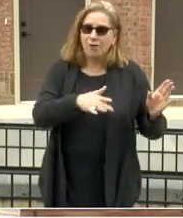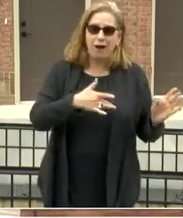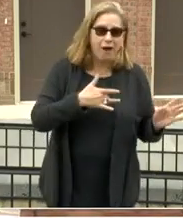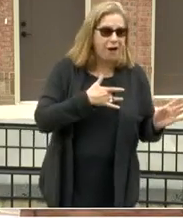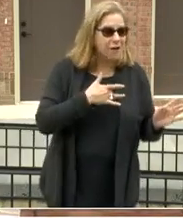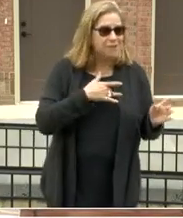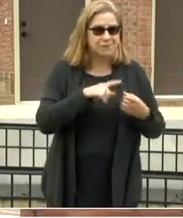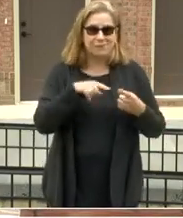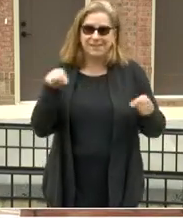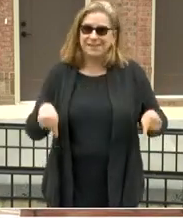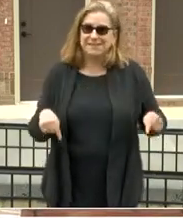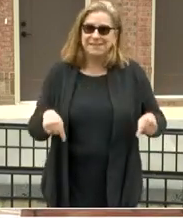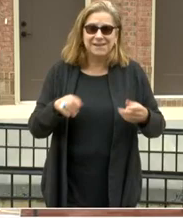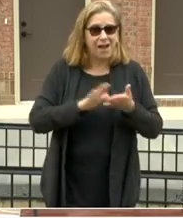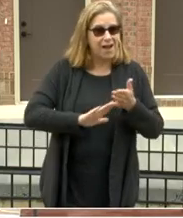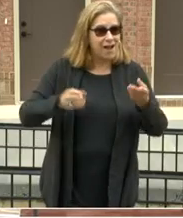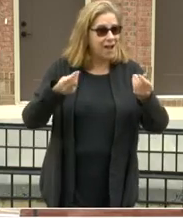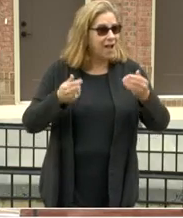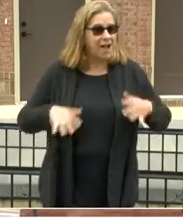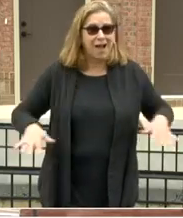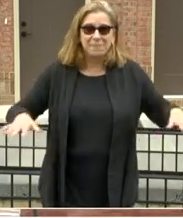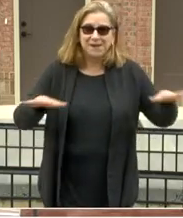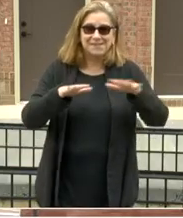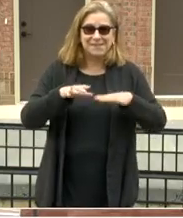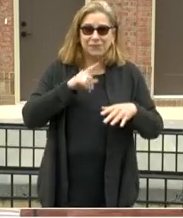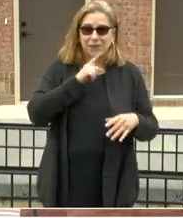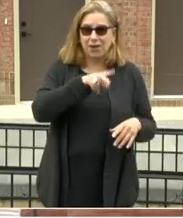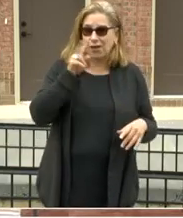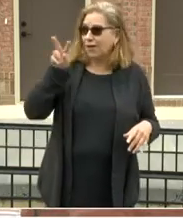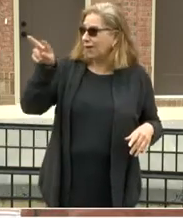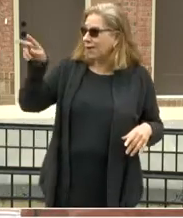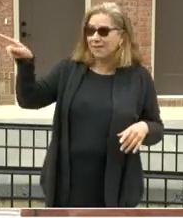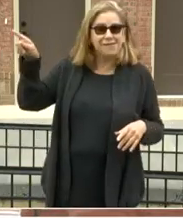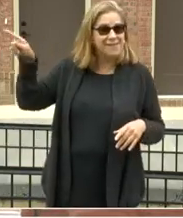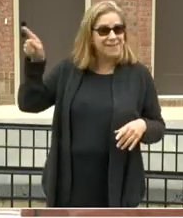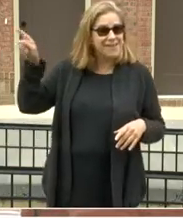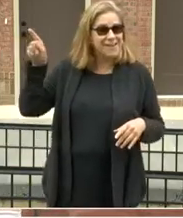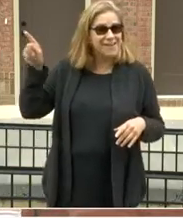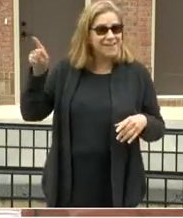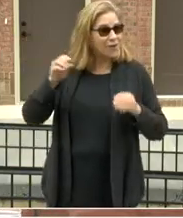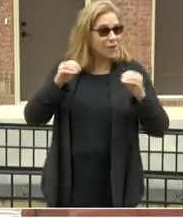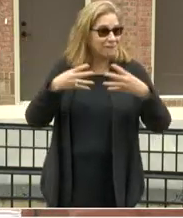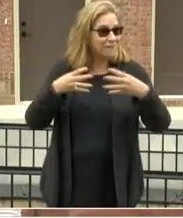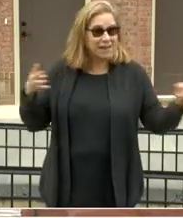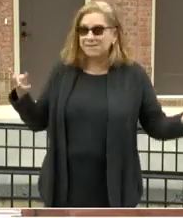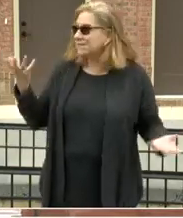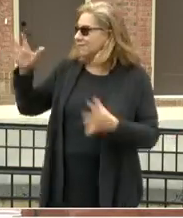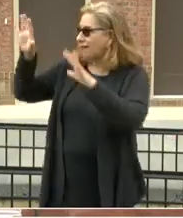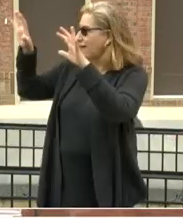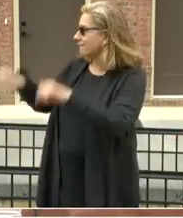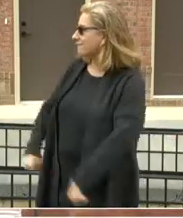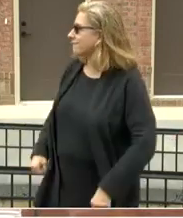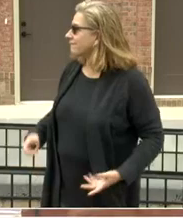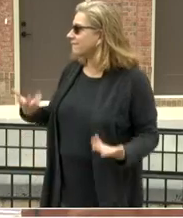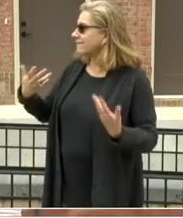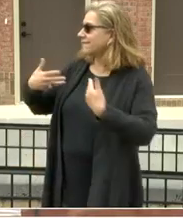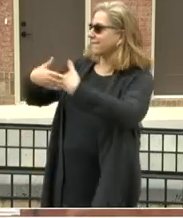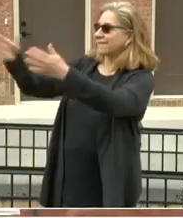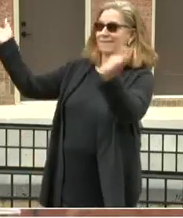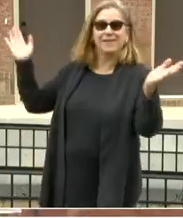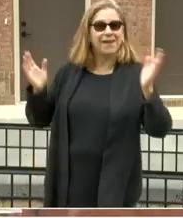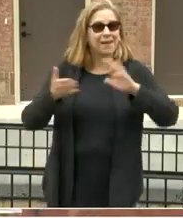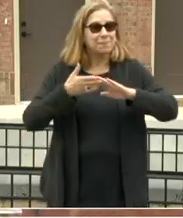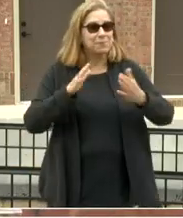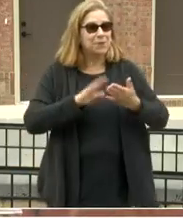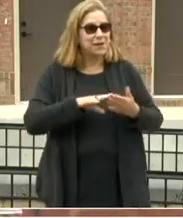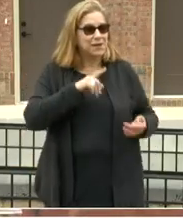that if you look on the other side of the homes here, there's no fence anymore, right? So this campus is part of the neighborhood. And so